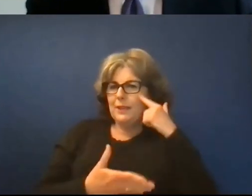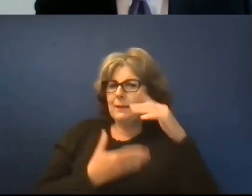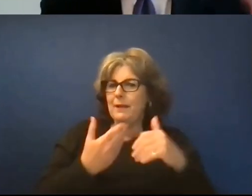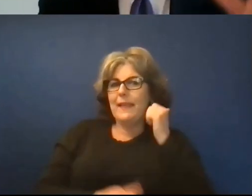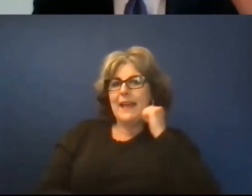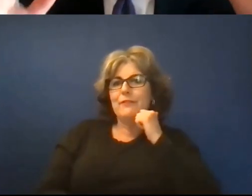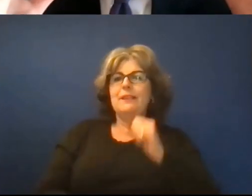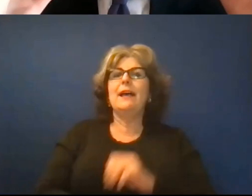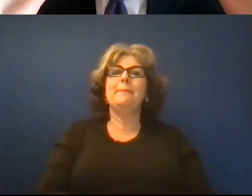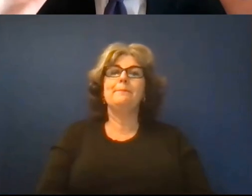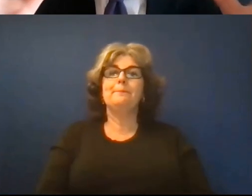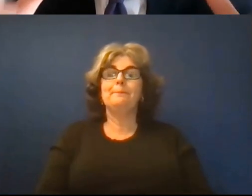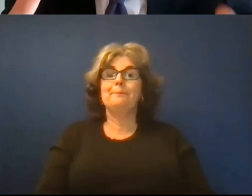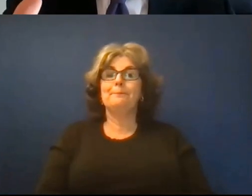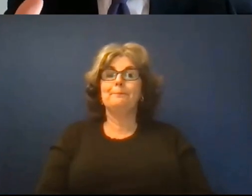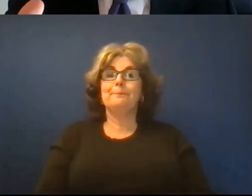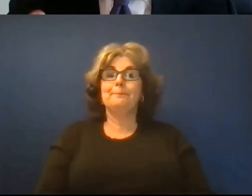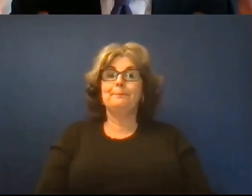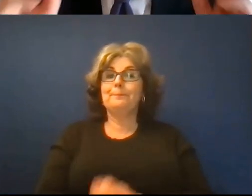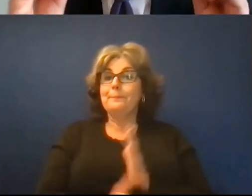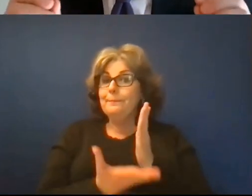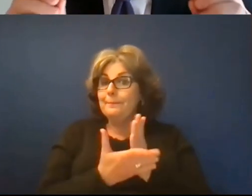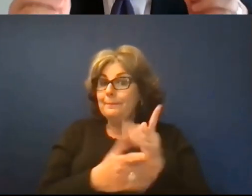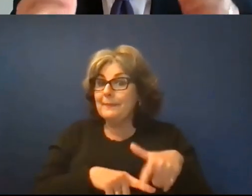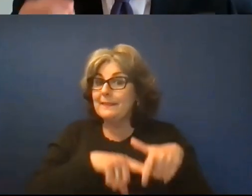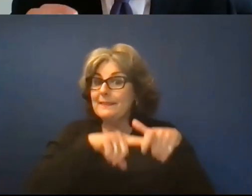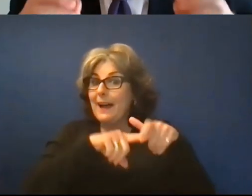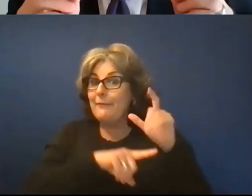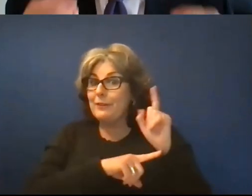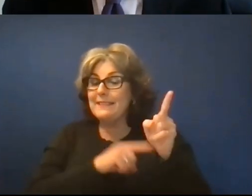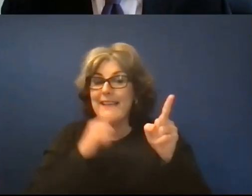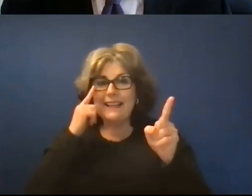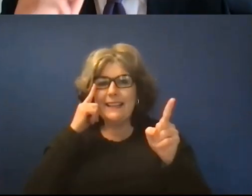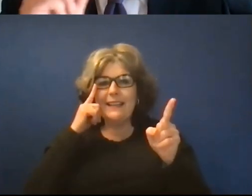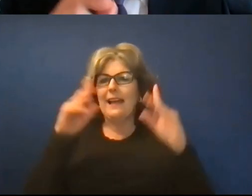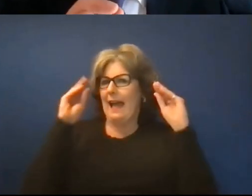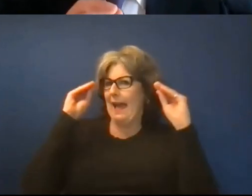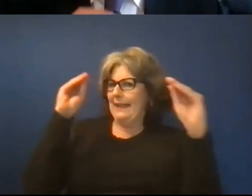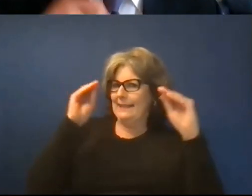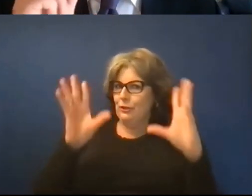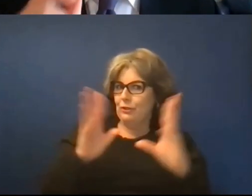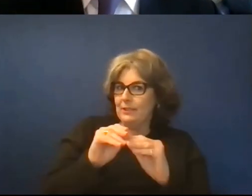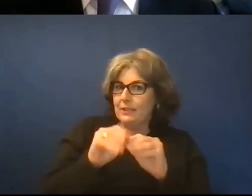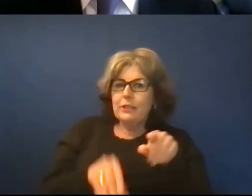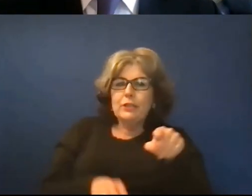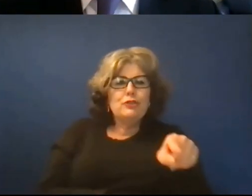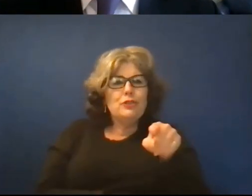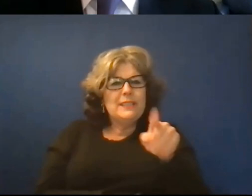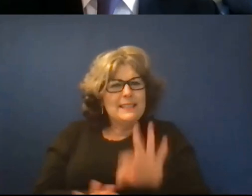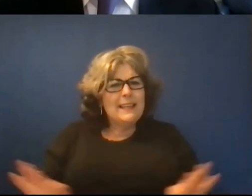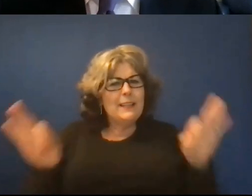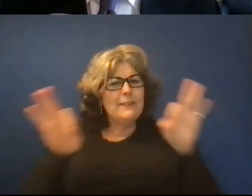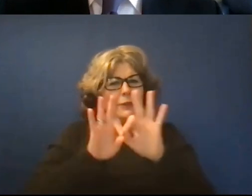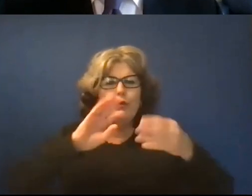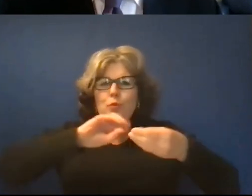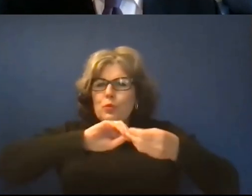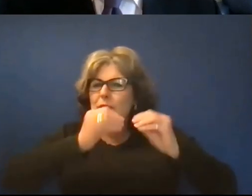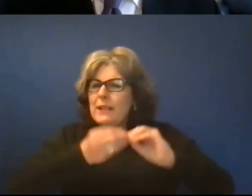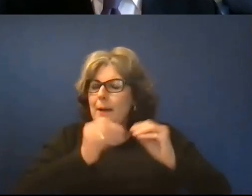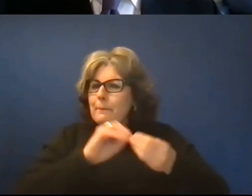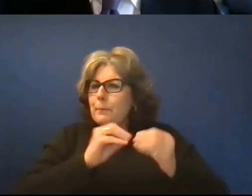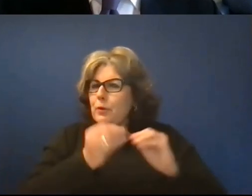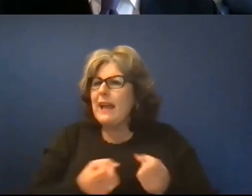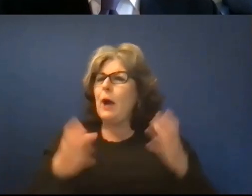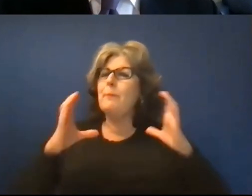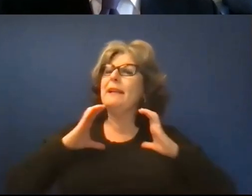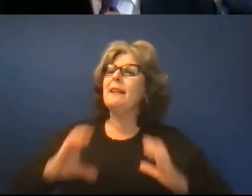Wow. Okay, everybody. I want to stop for a second. We want this to be a teaching session. Did she just said, I heard a couple of numbers. Did you hear how many